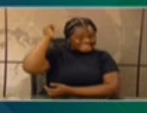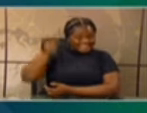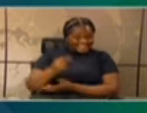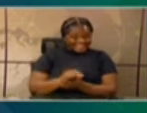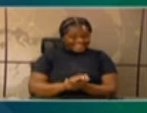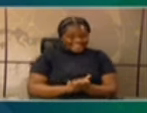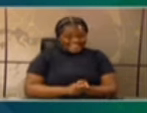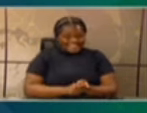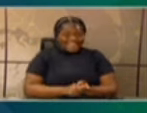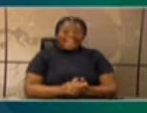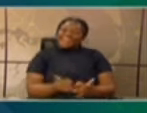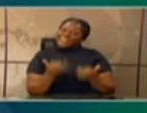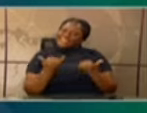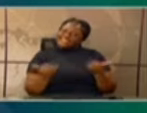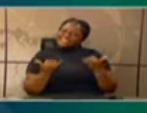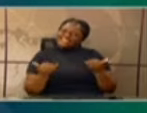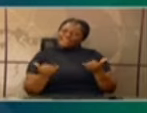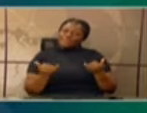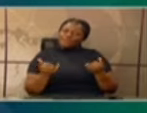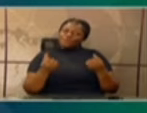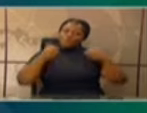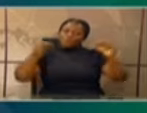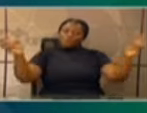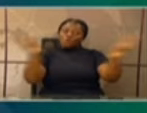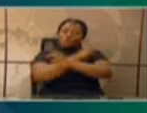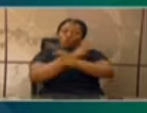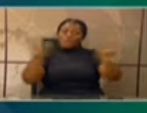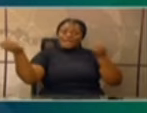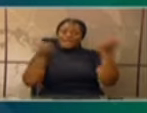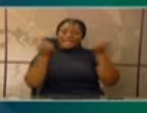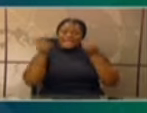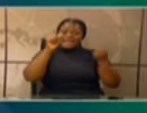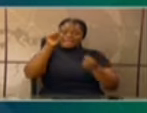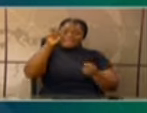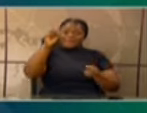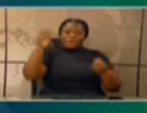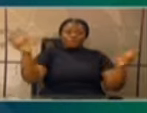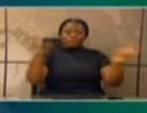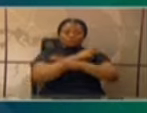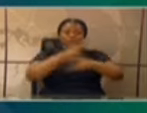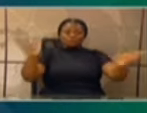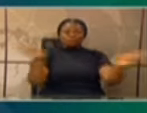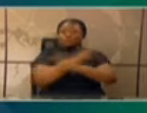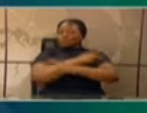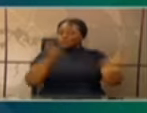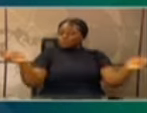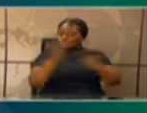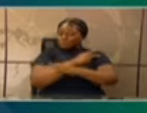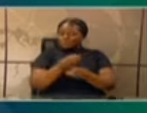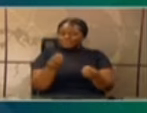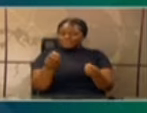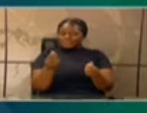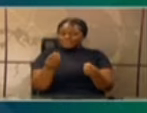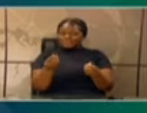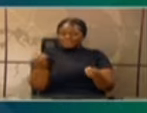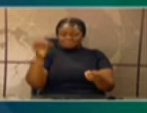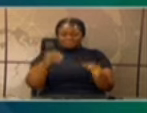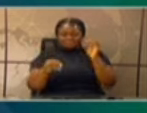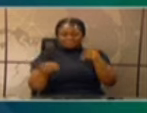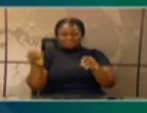And then, motorway, concrete, there was no, yet the dotier and the quota and the